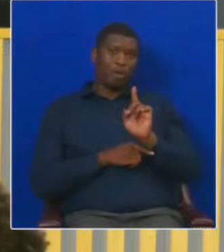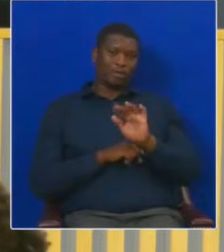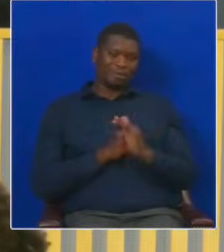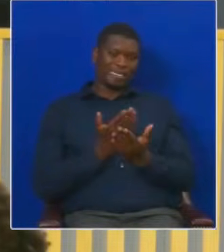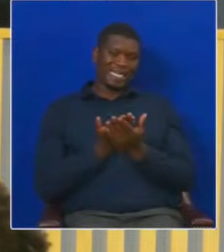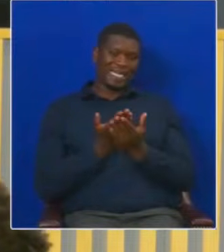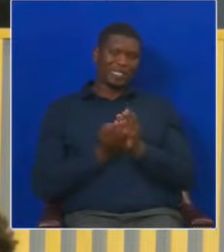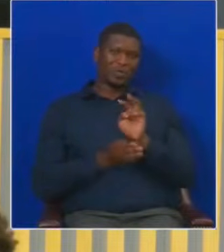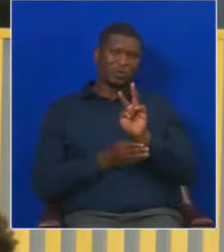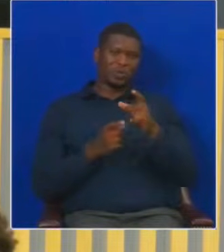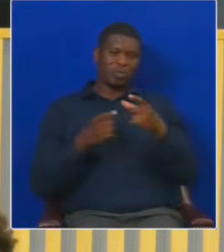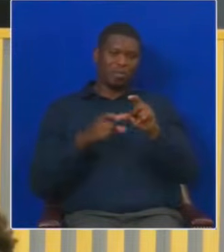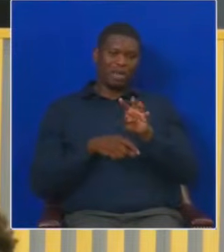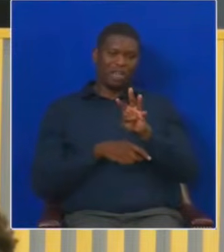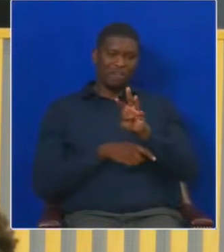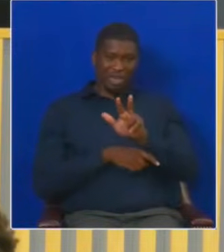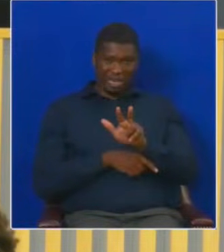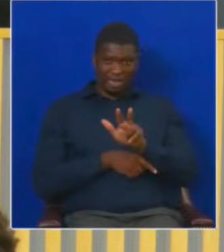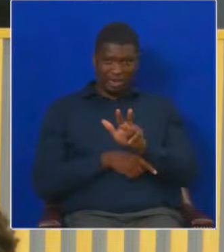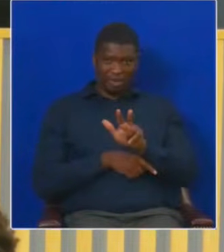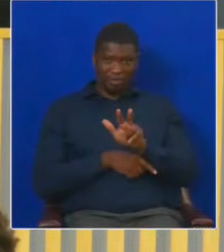48 of your witness statement.